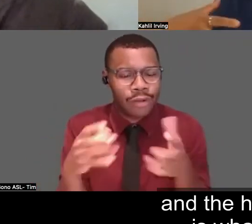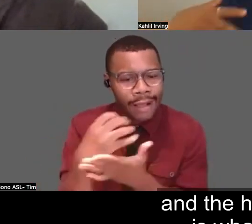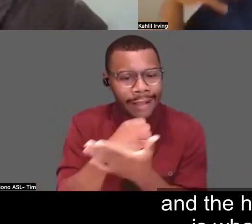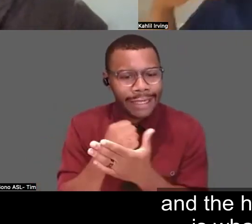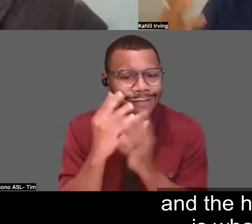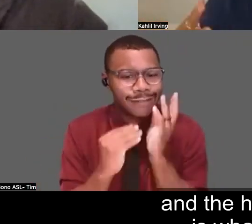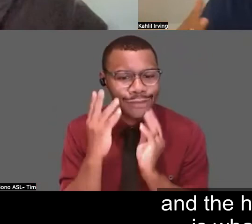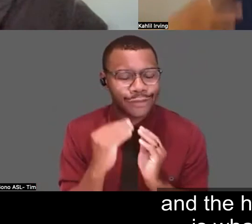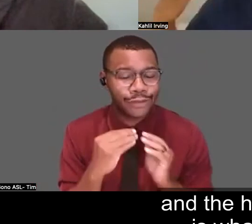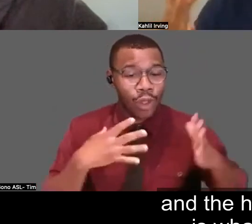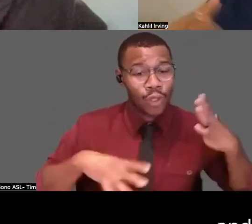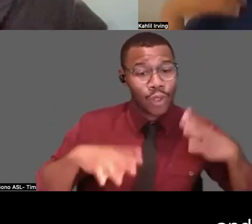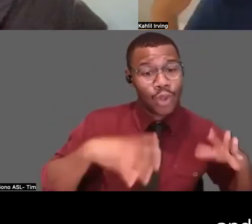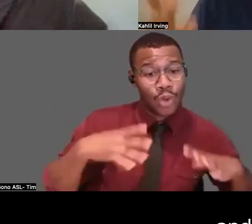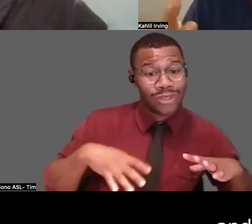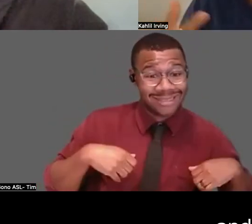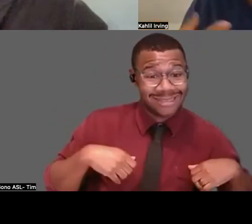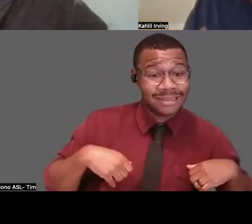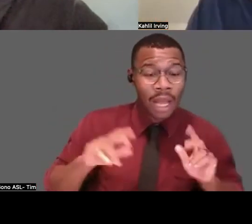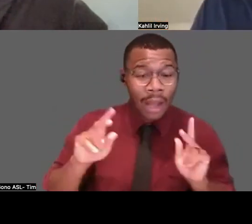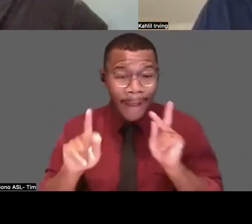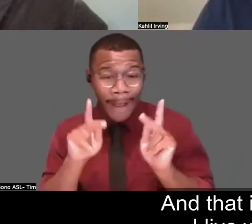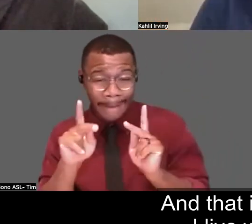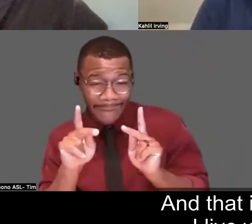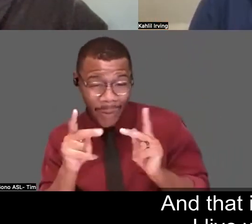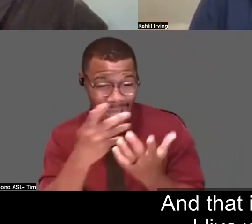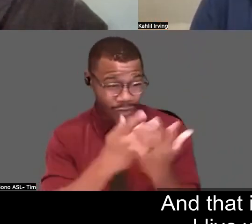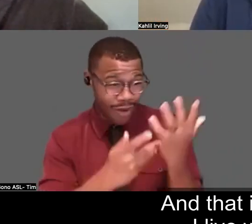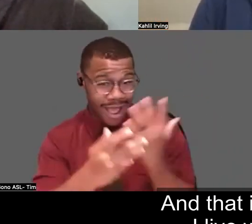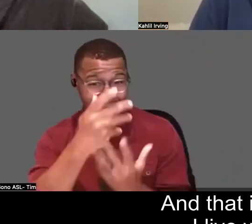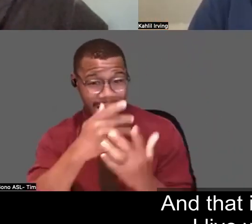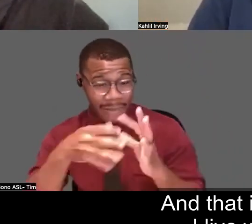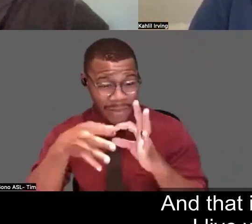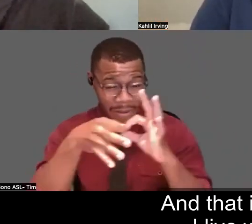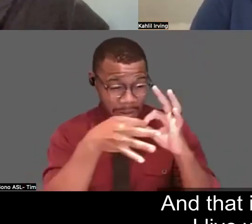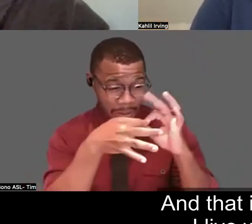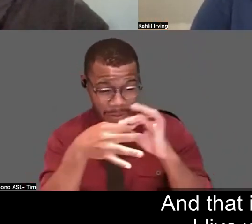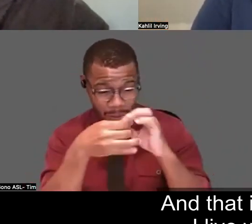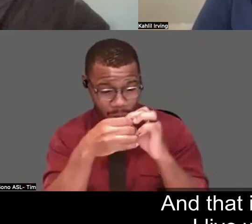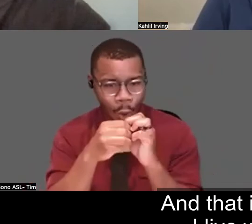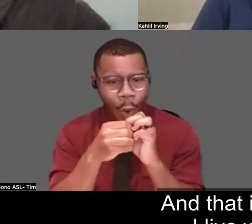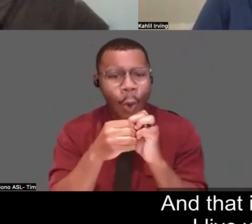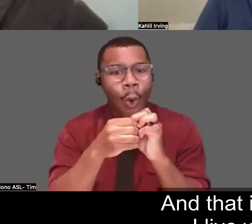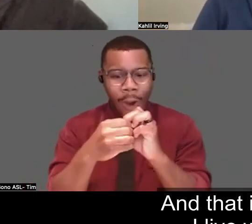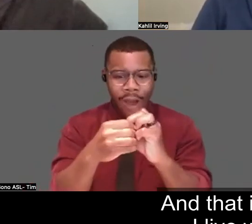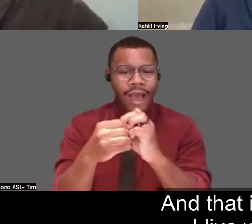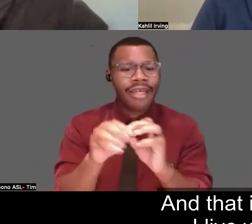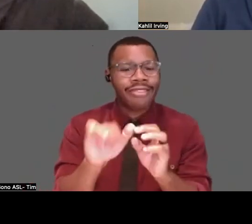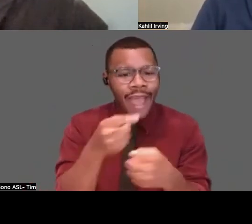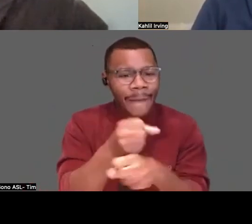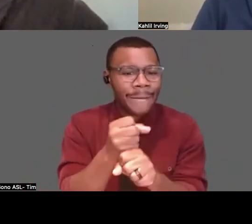interaction is what activates art and makes art. And that is something that I live with so